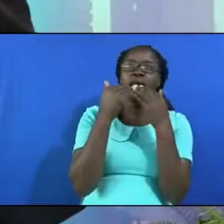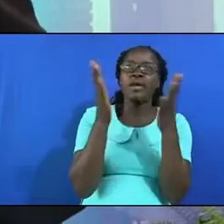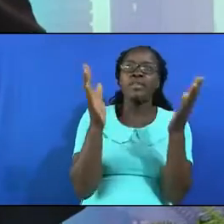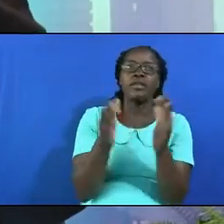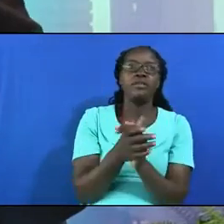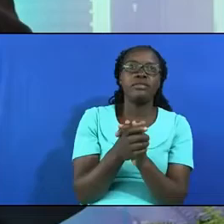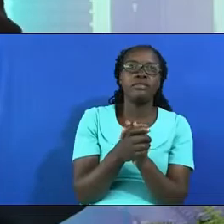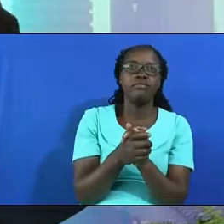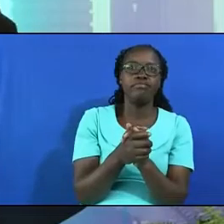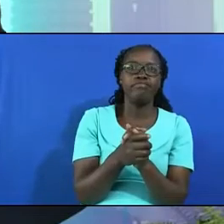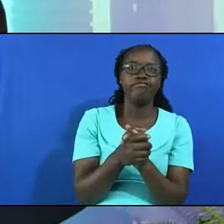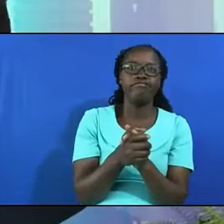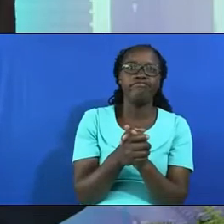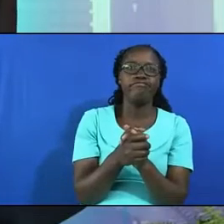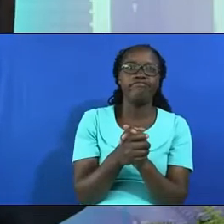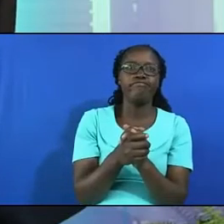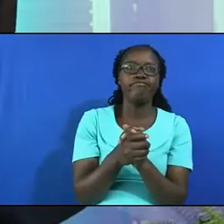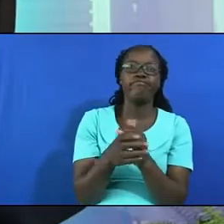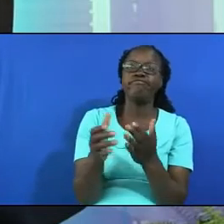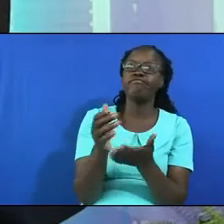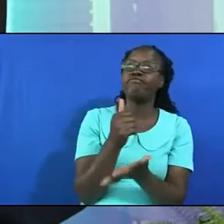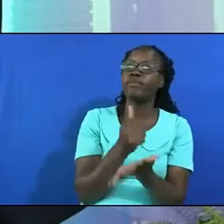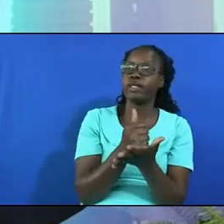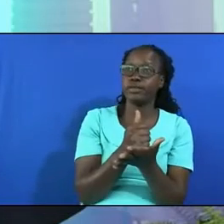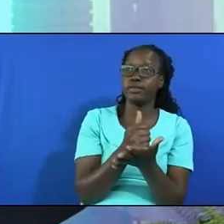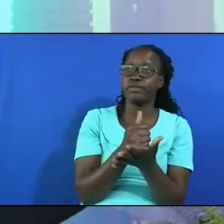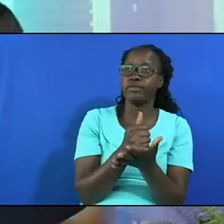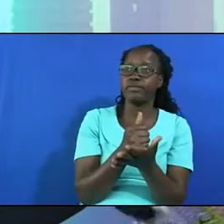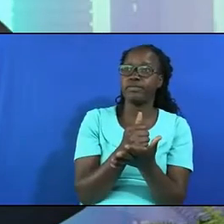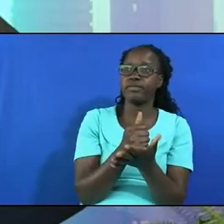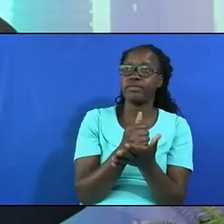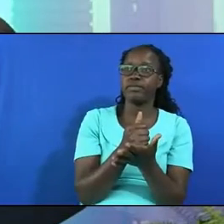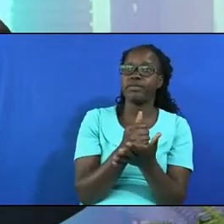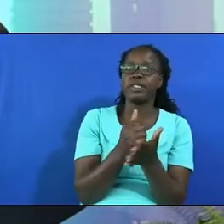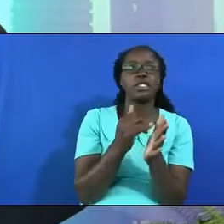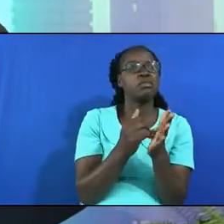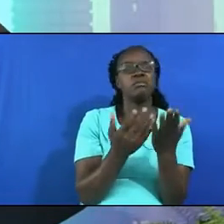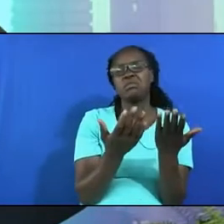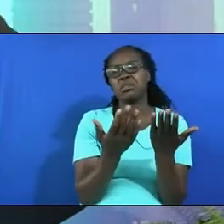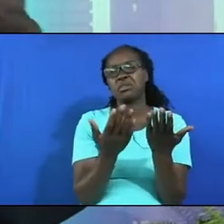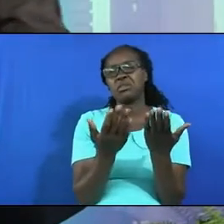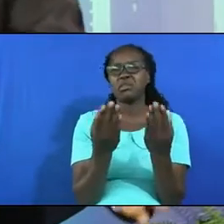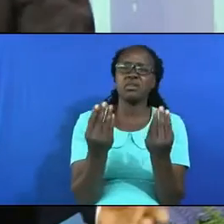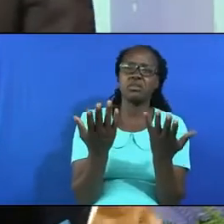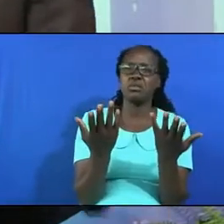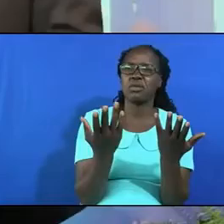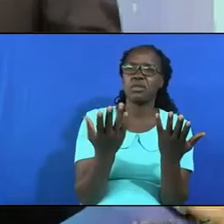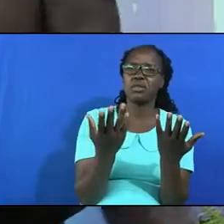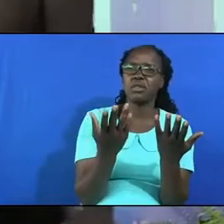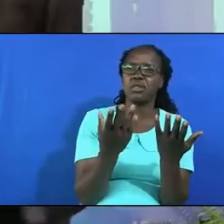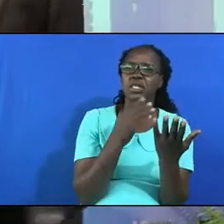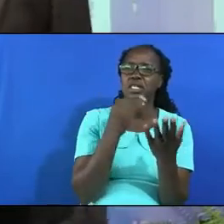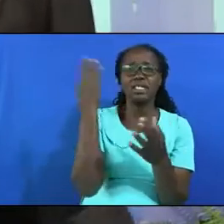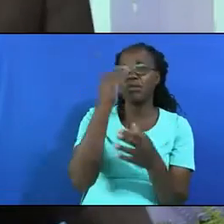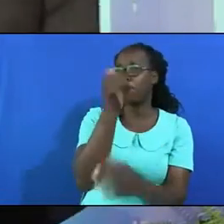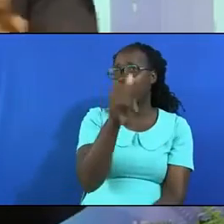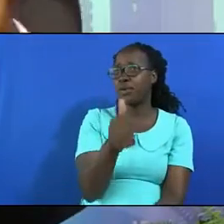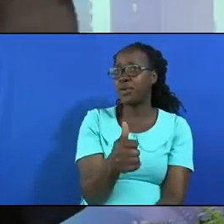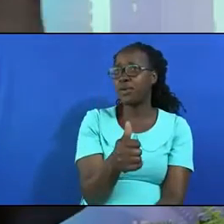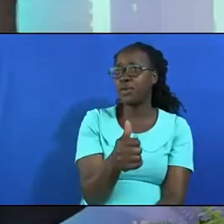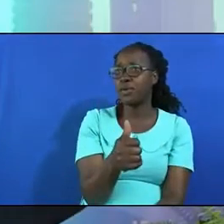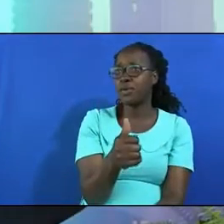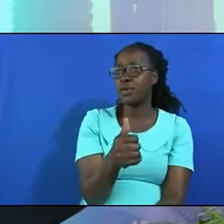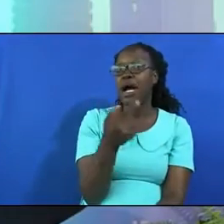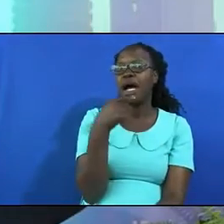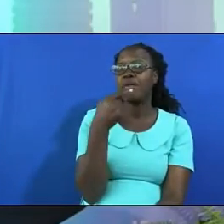worshipped. If we are together, say amen. Amen. This is just a by the way. This is not the sermon. I'm